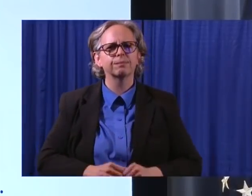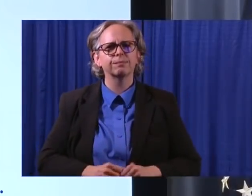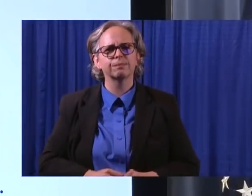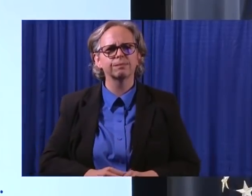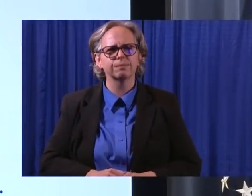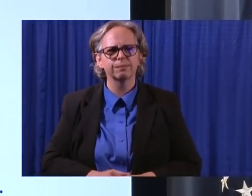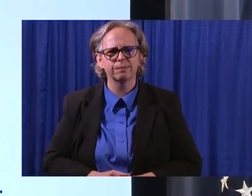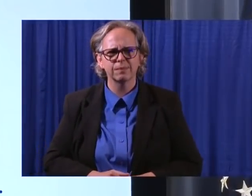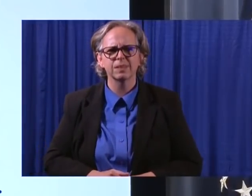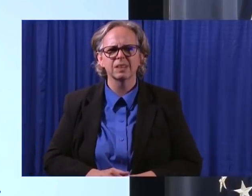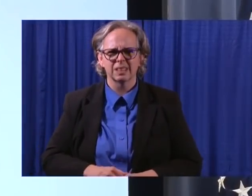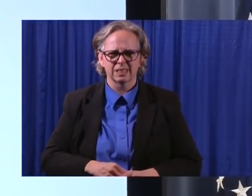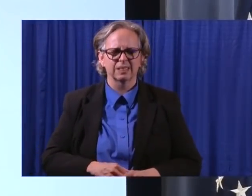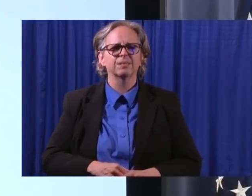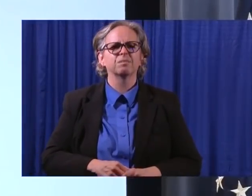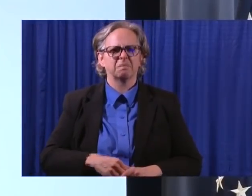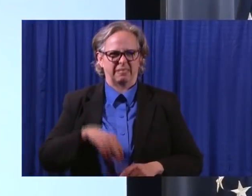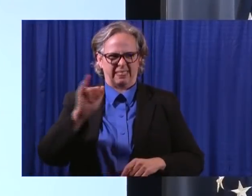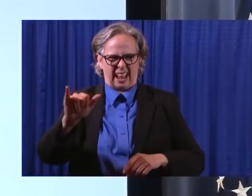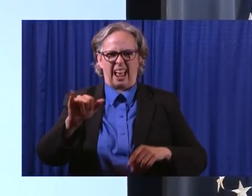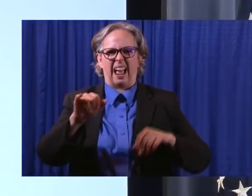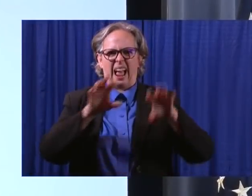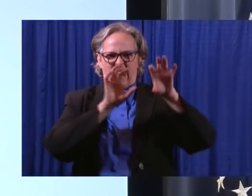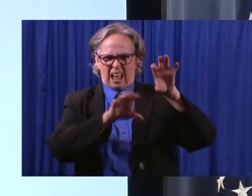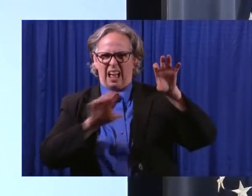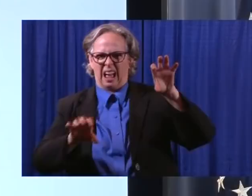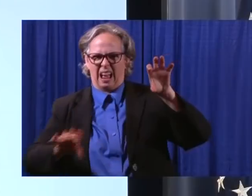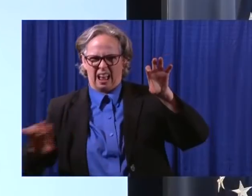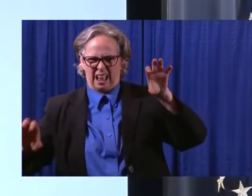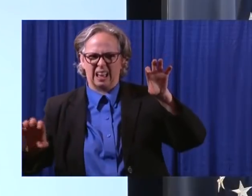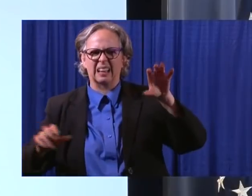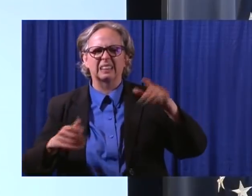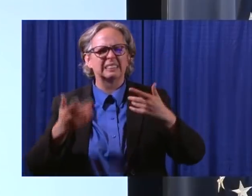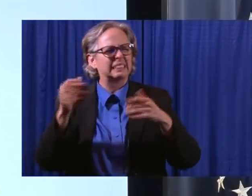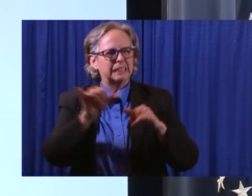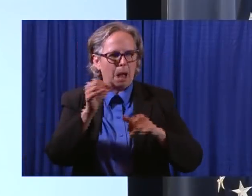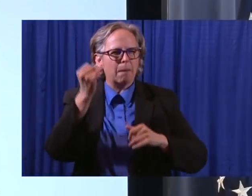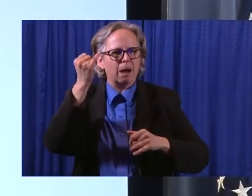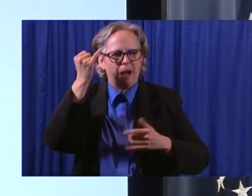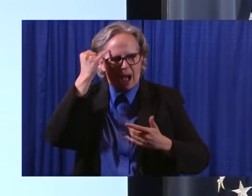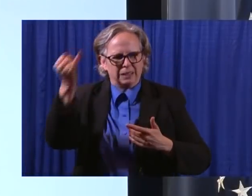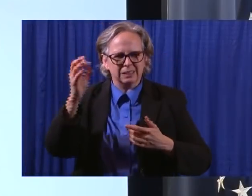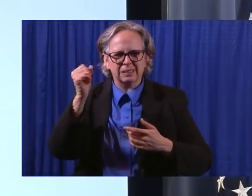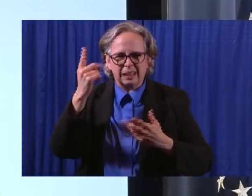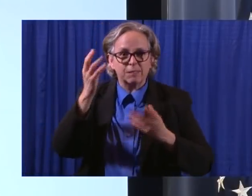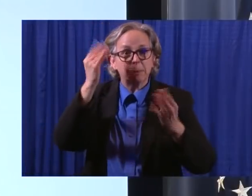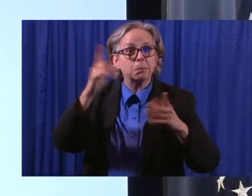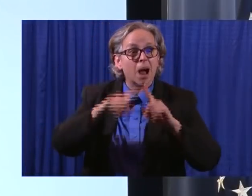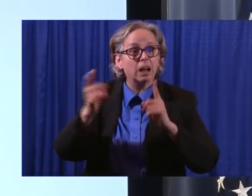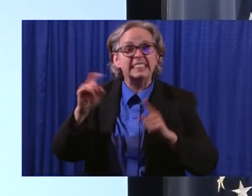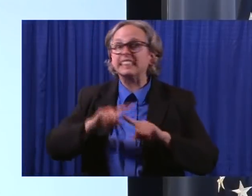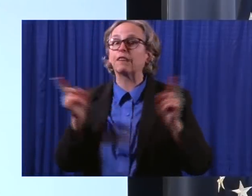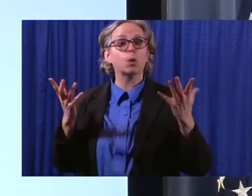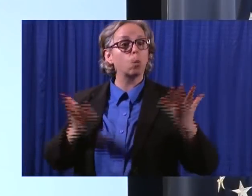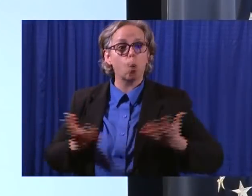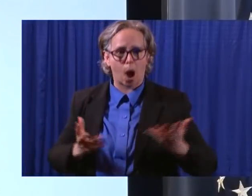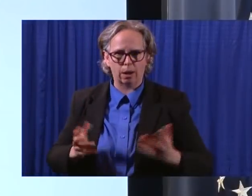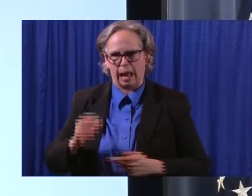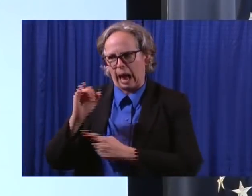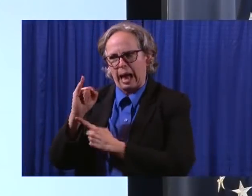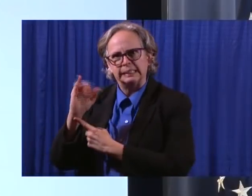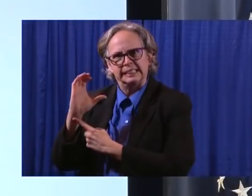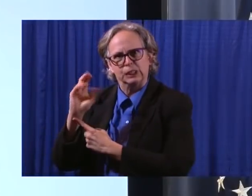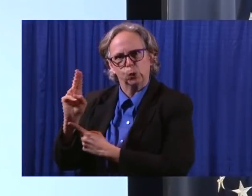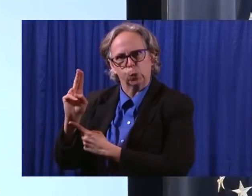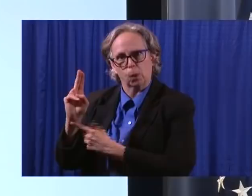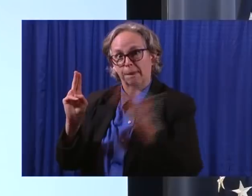It's up now, Doctor. Great. And this is really the same information, but this time it's just confined to the individuals who are critically